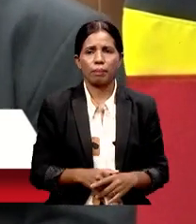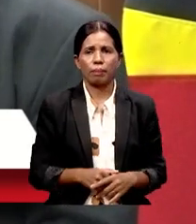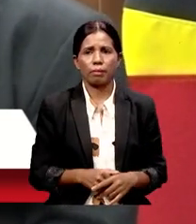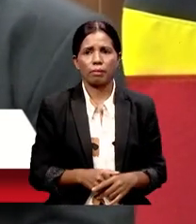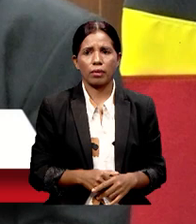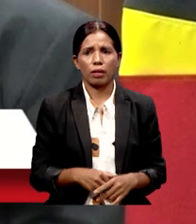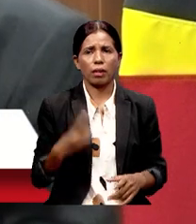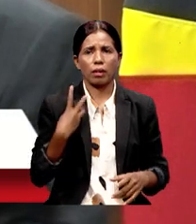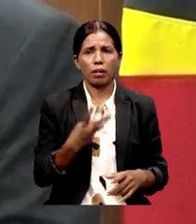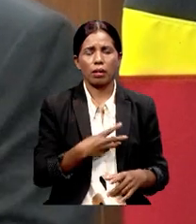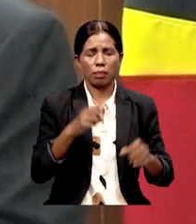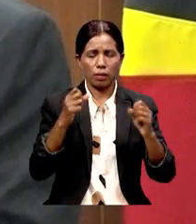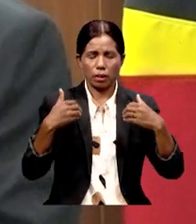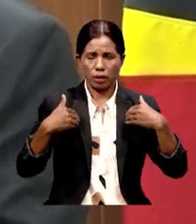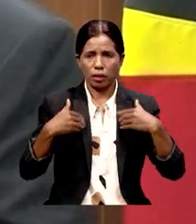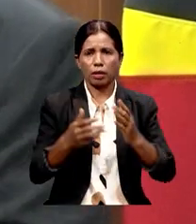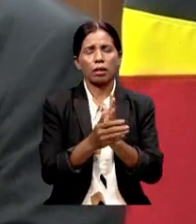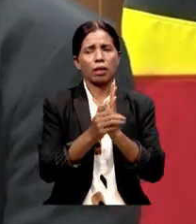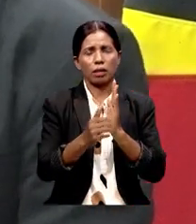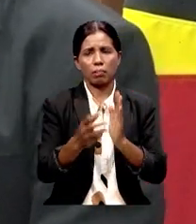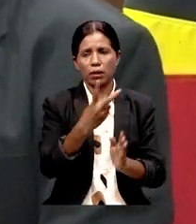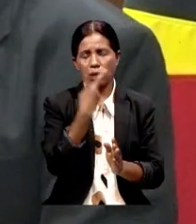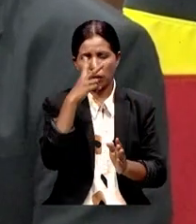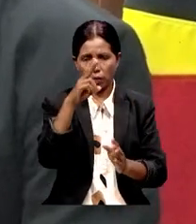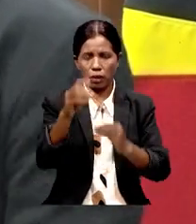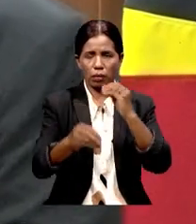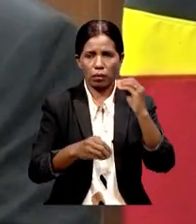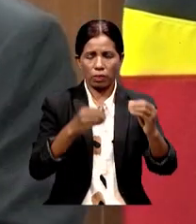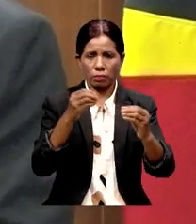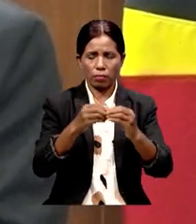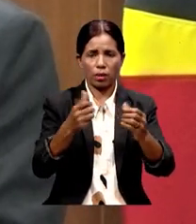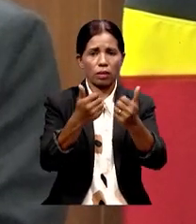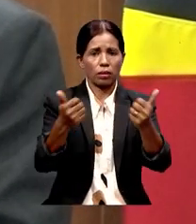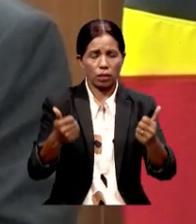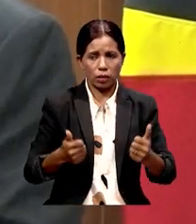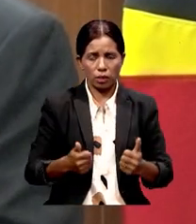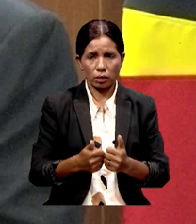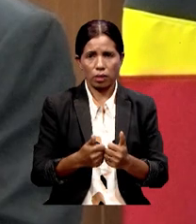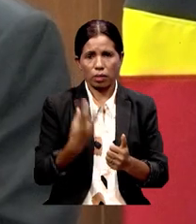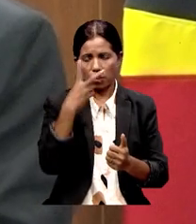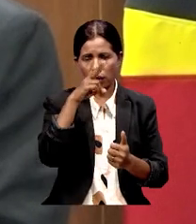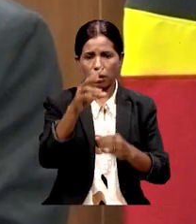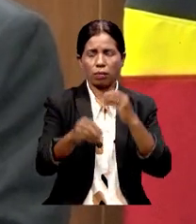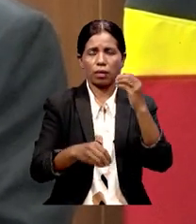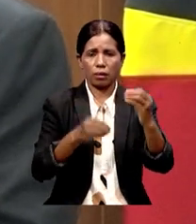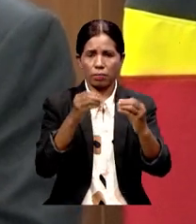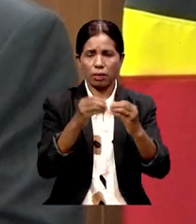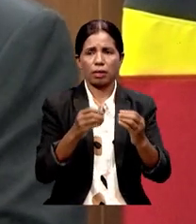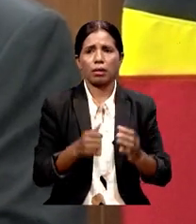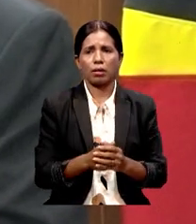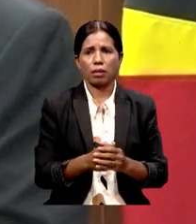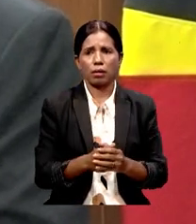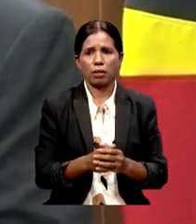also in my capacity as chairman of JICS Foundation, which is a